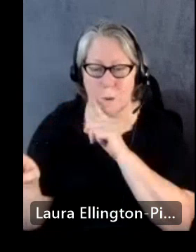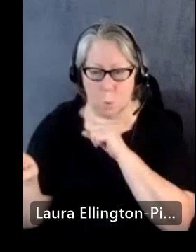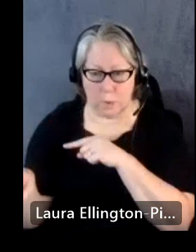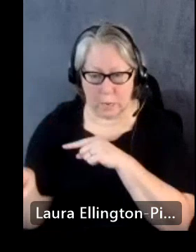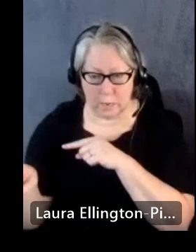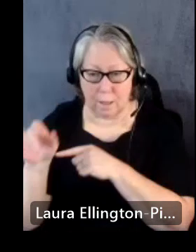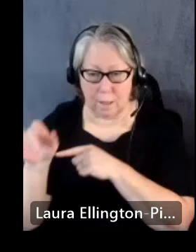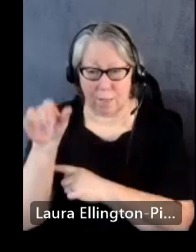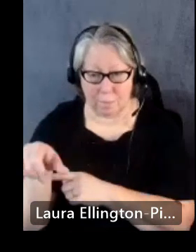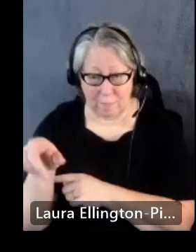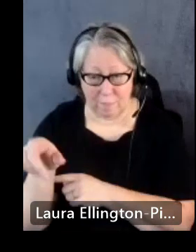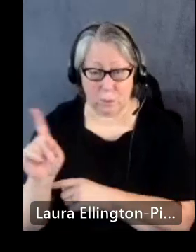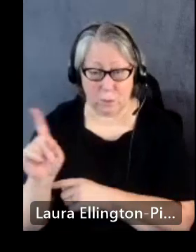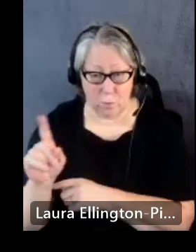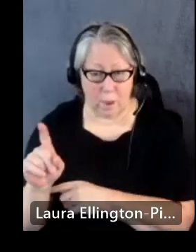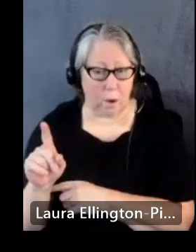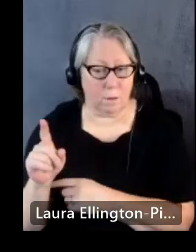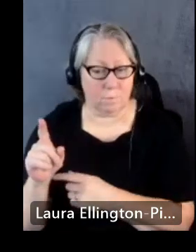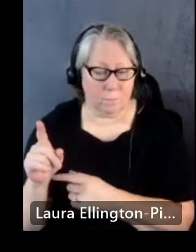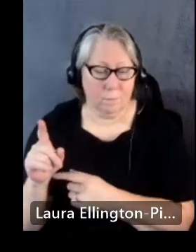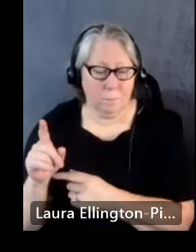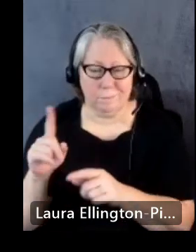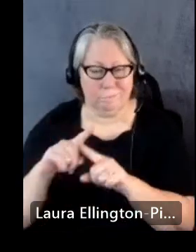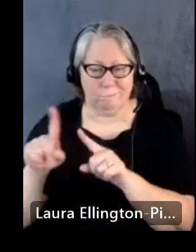different reports.